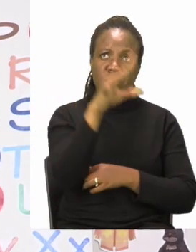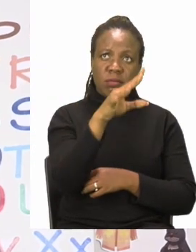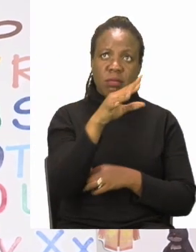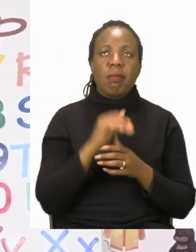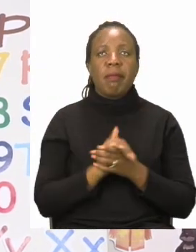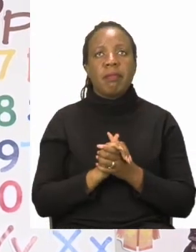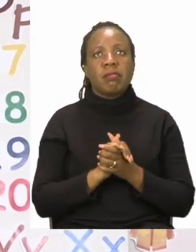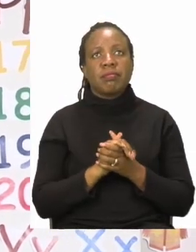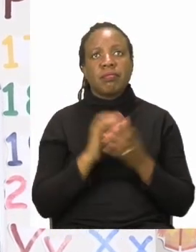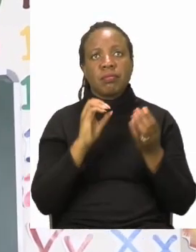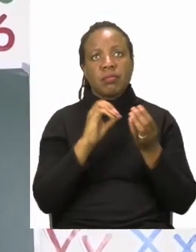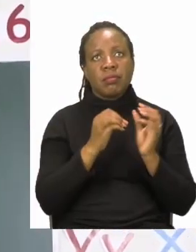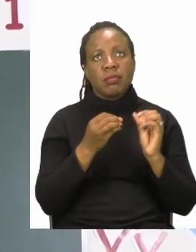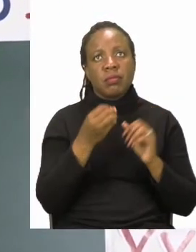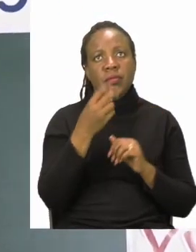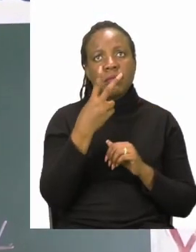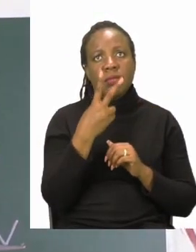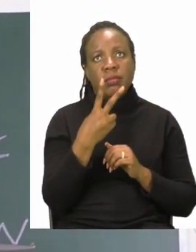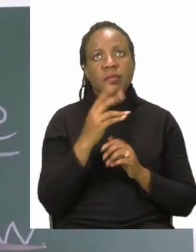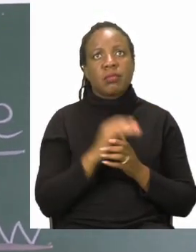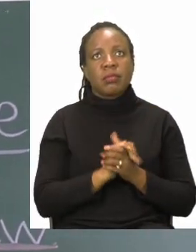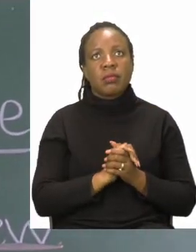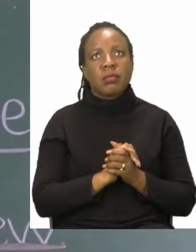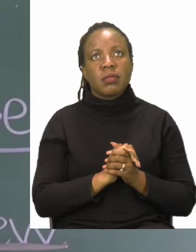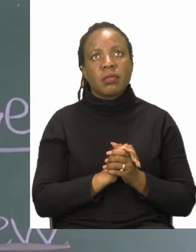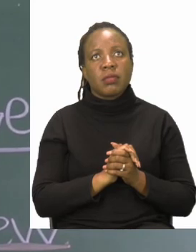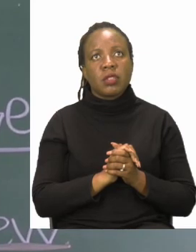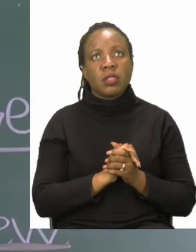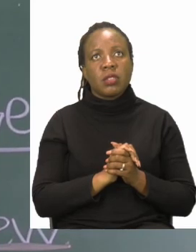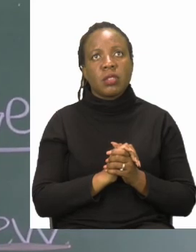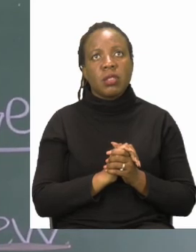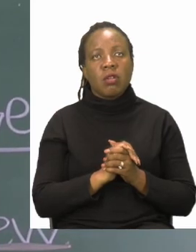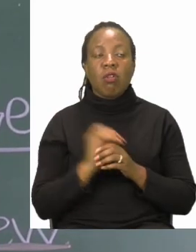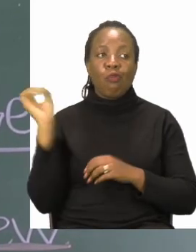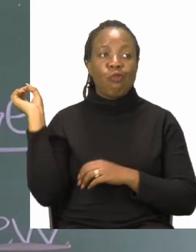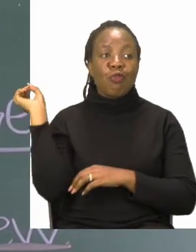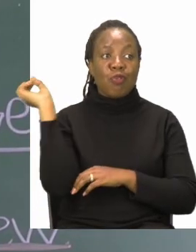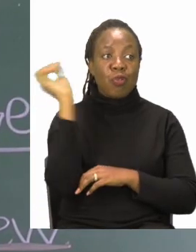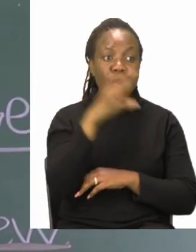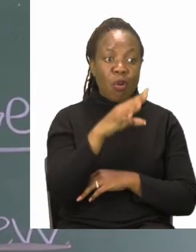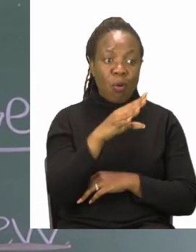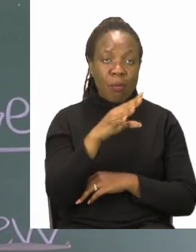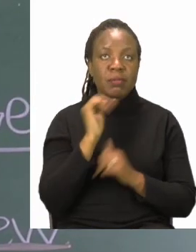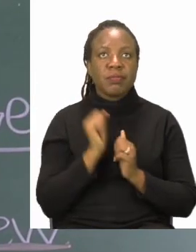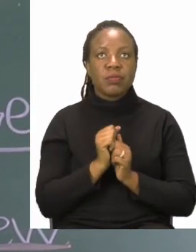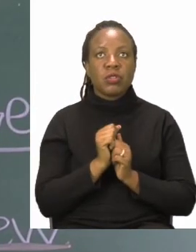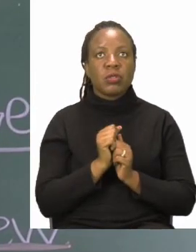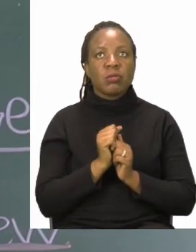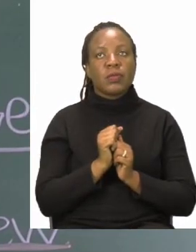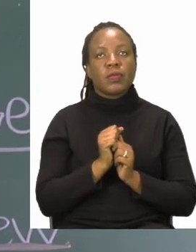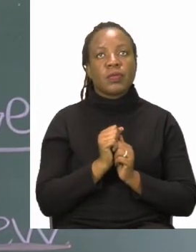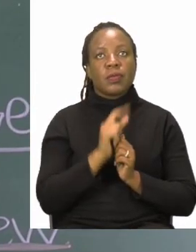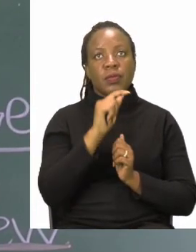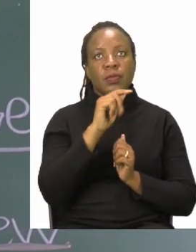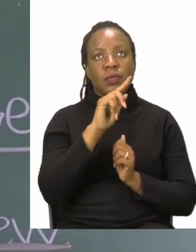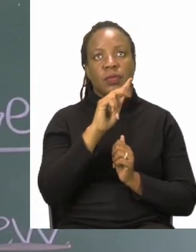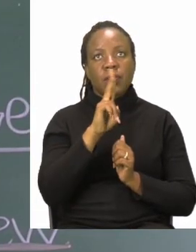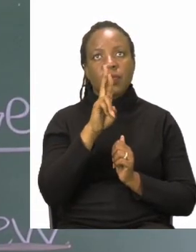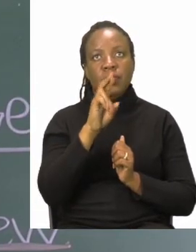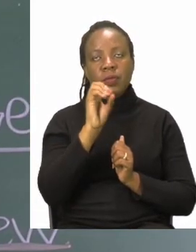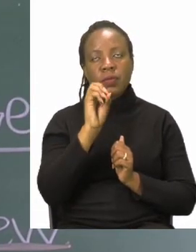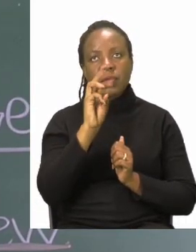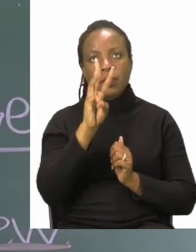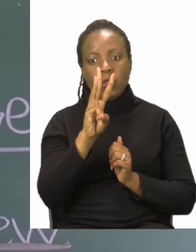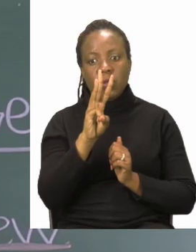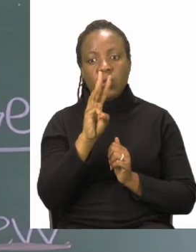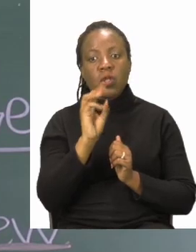2. Number 2's word was the word throw. And if we take the word throw